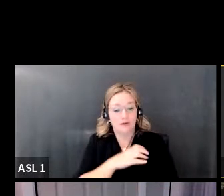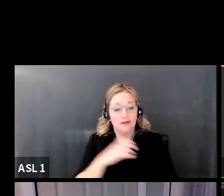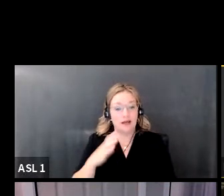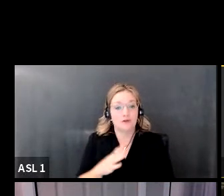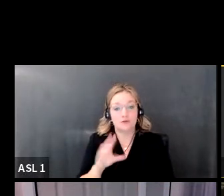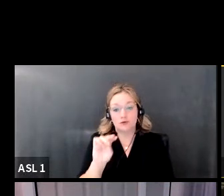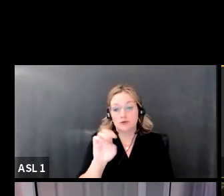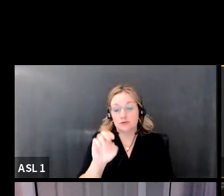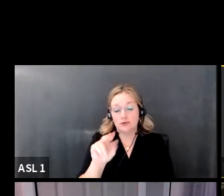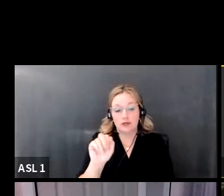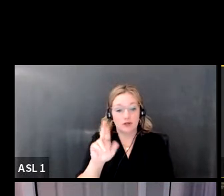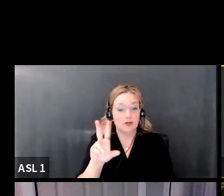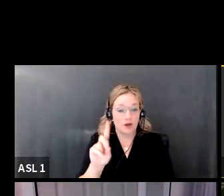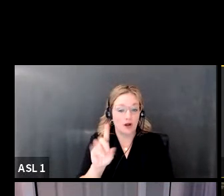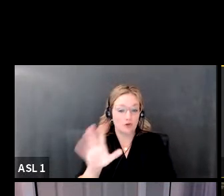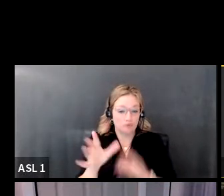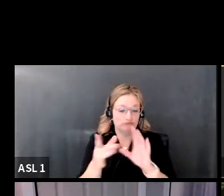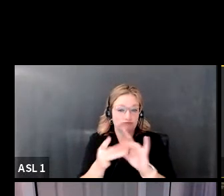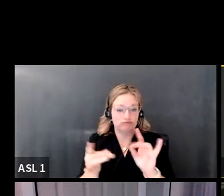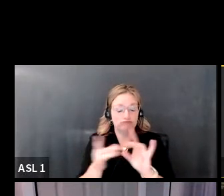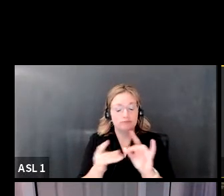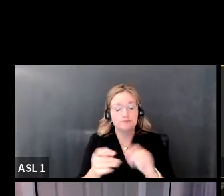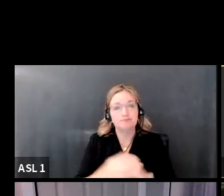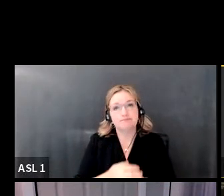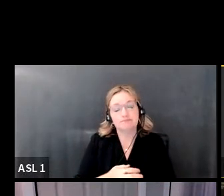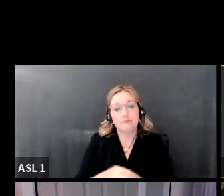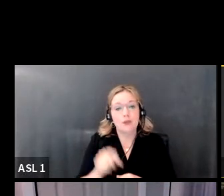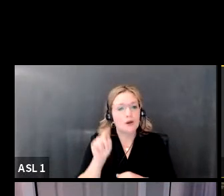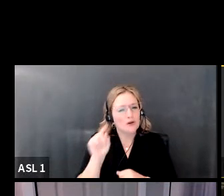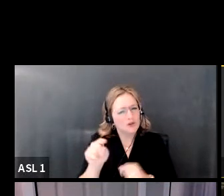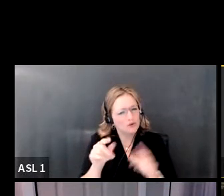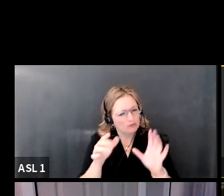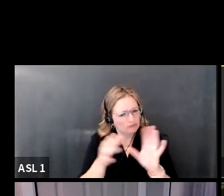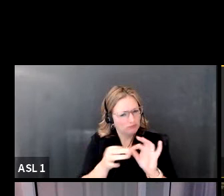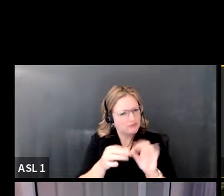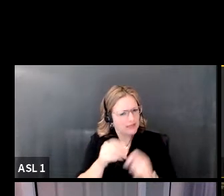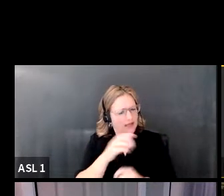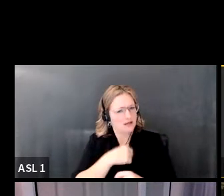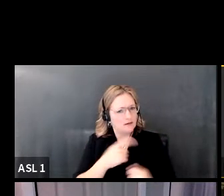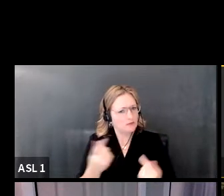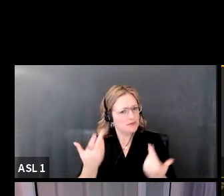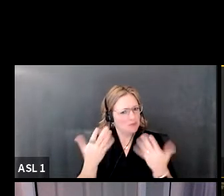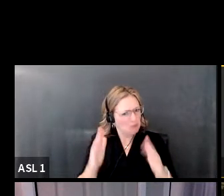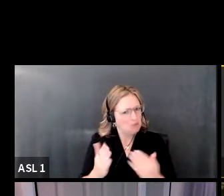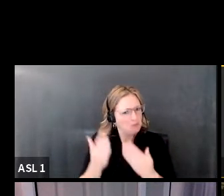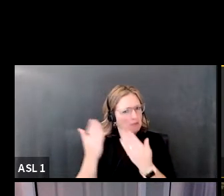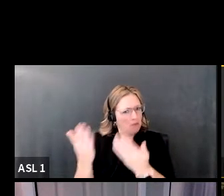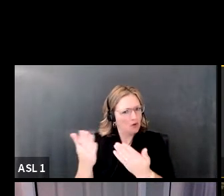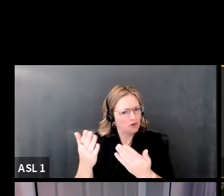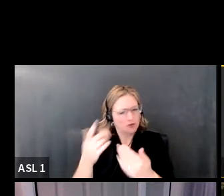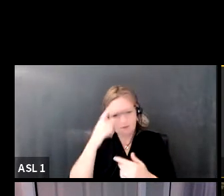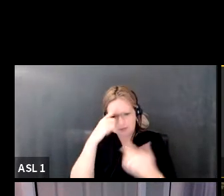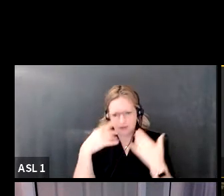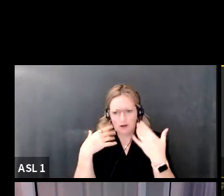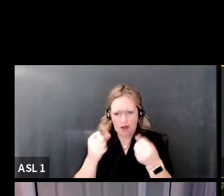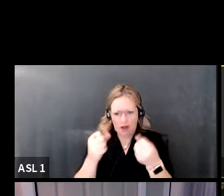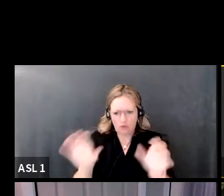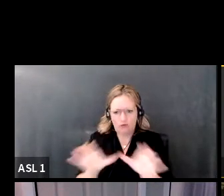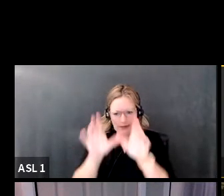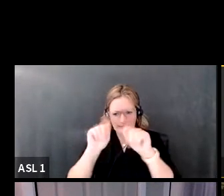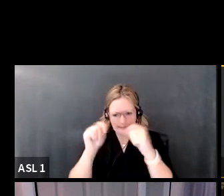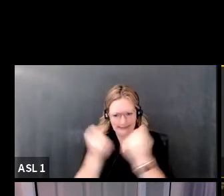today and you mentioned that the counselors unanimously supported this mental health kind of crisis